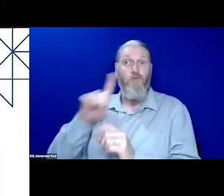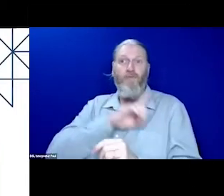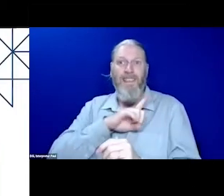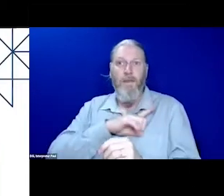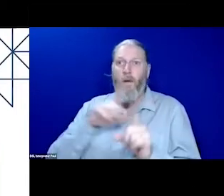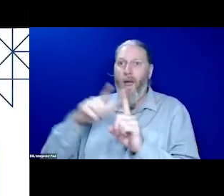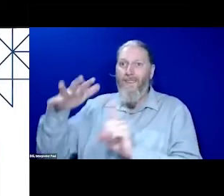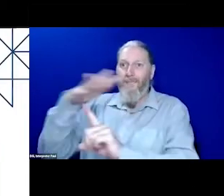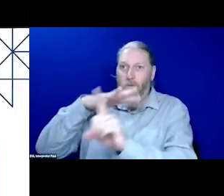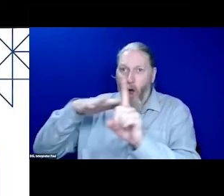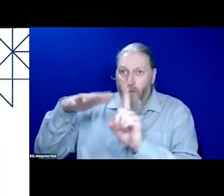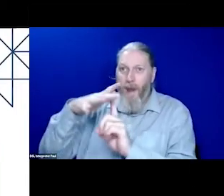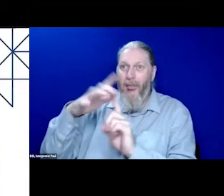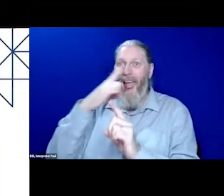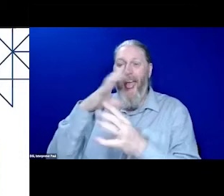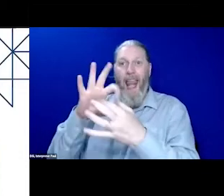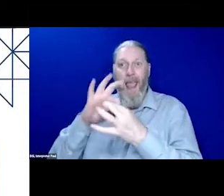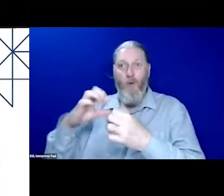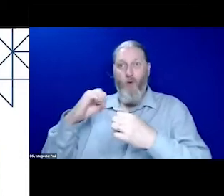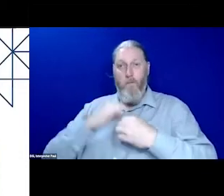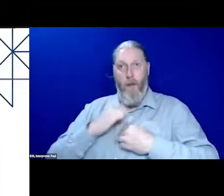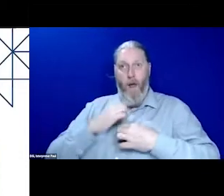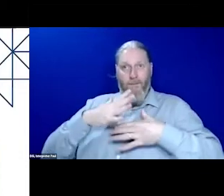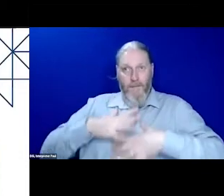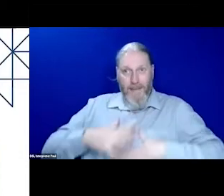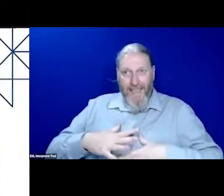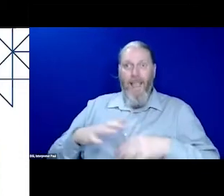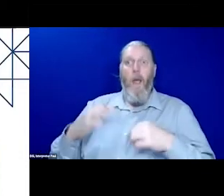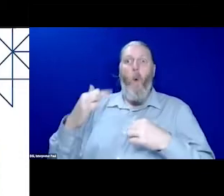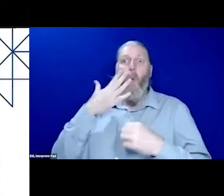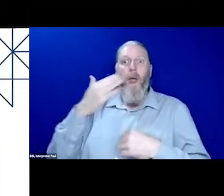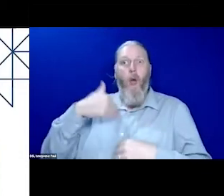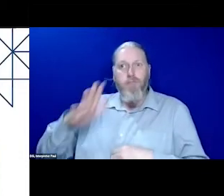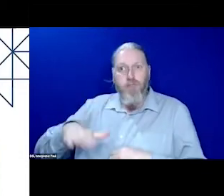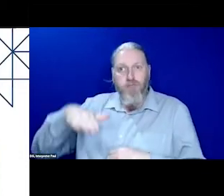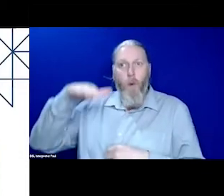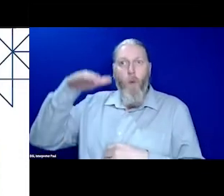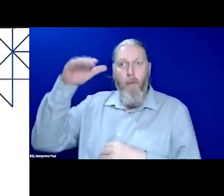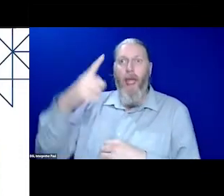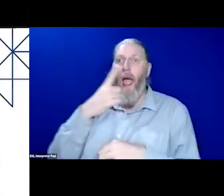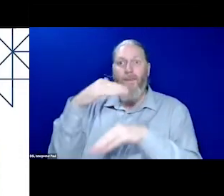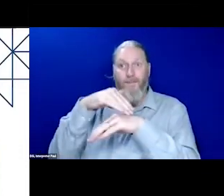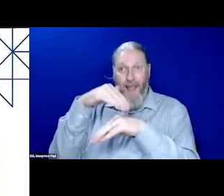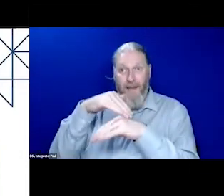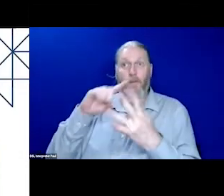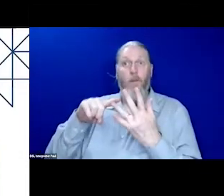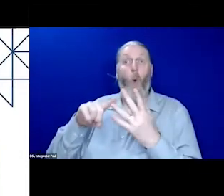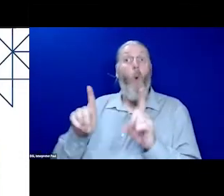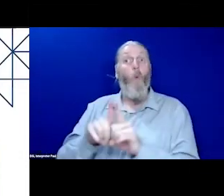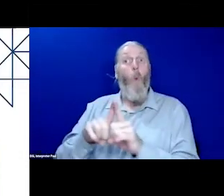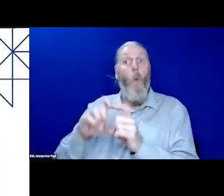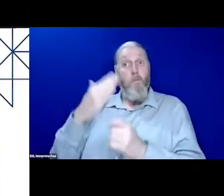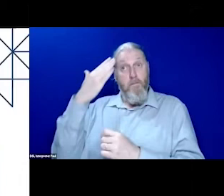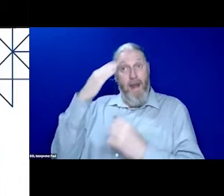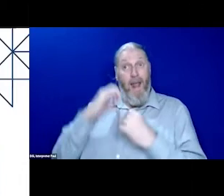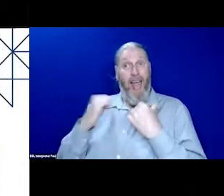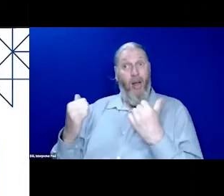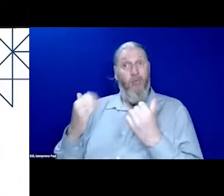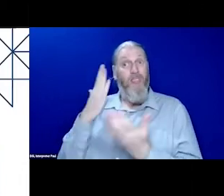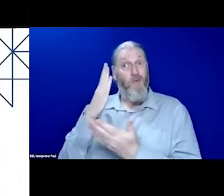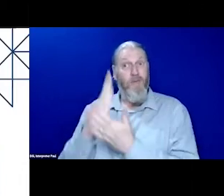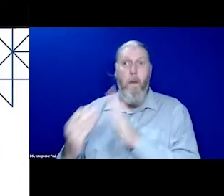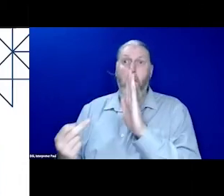and physiology, including overdevelopment. And mental health is a fundamental human right. So we need to protect